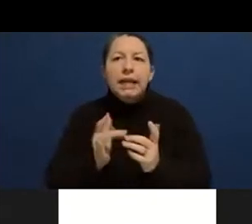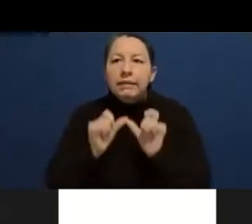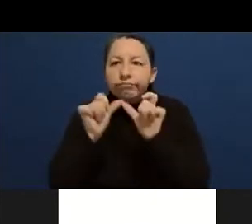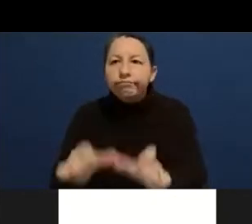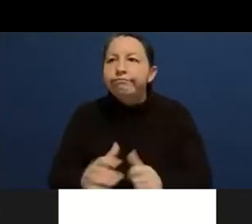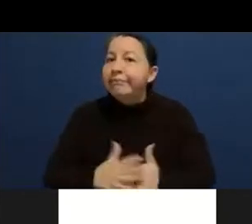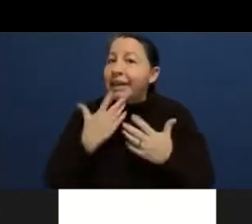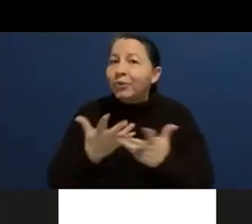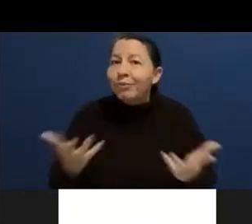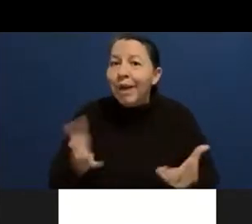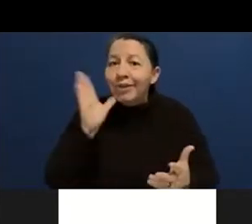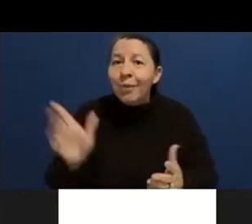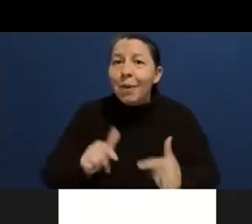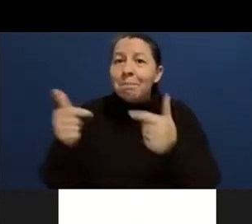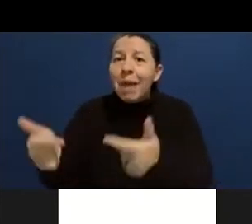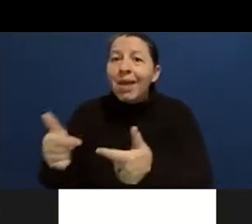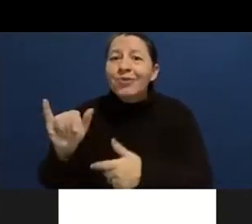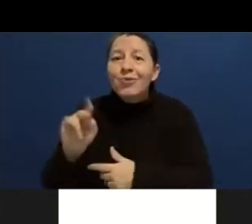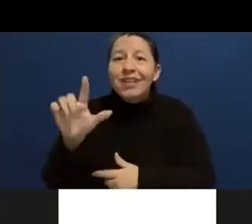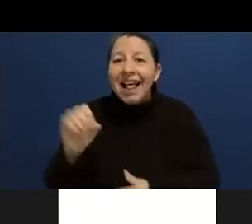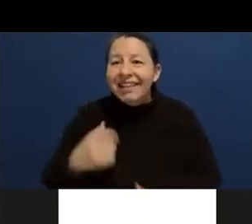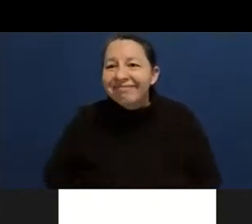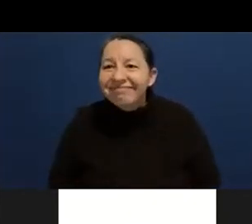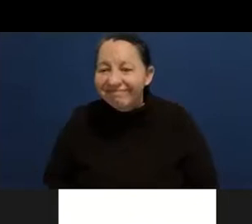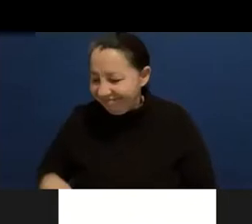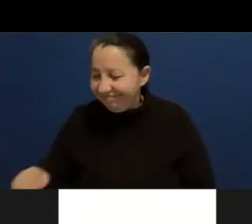and I will pass it on to Janelle.